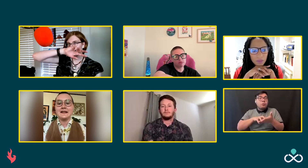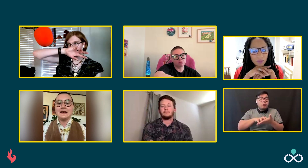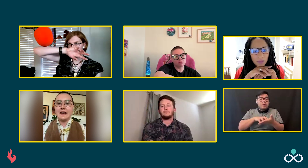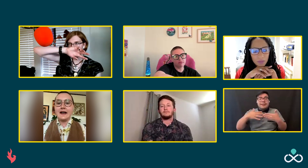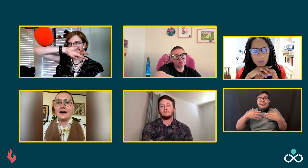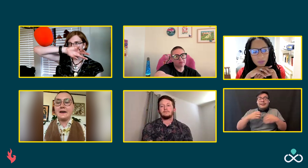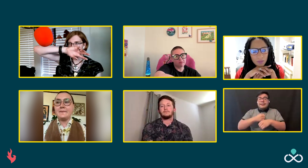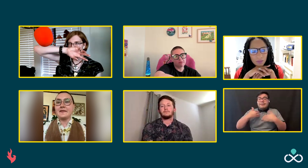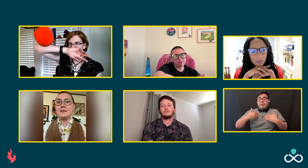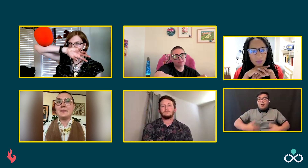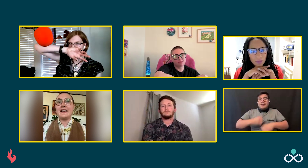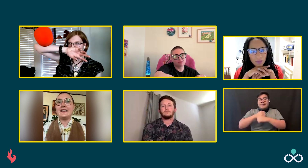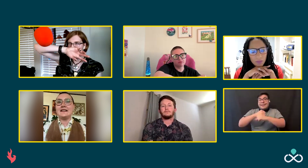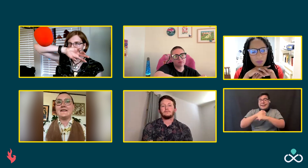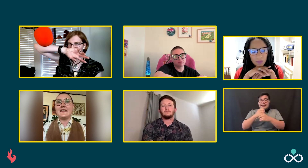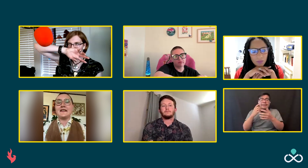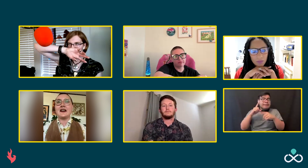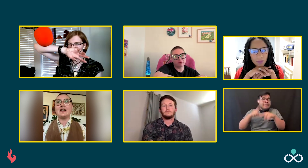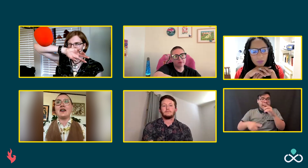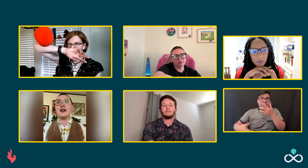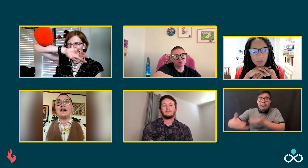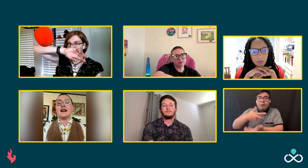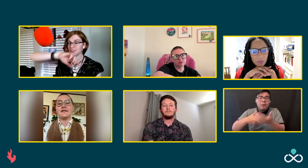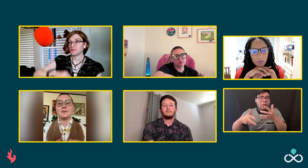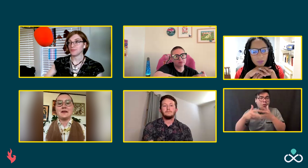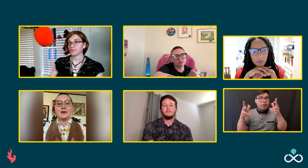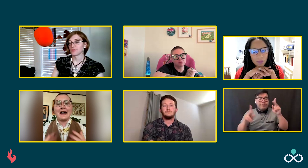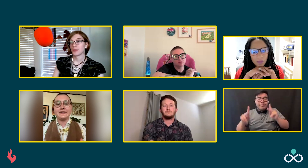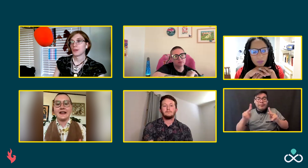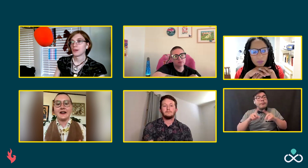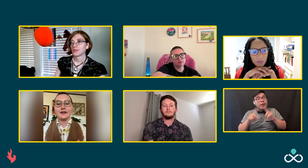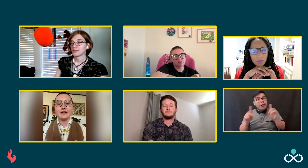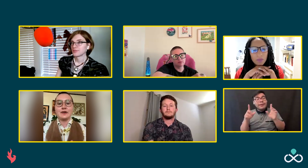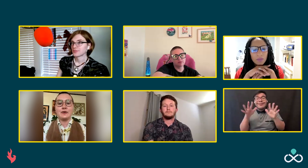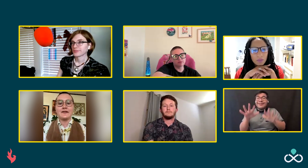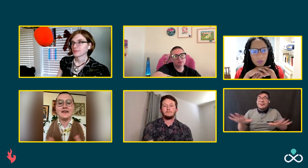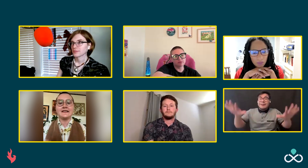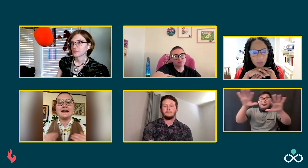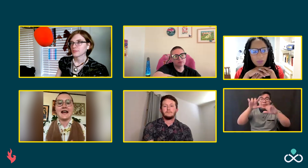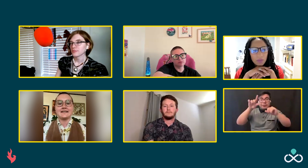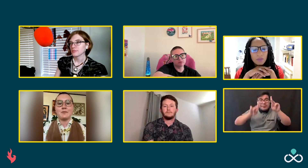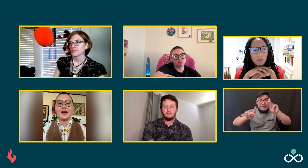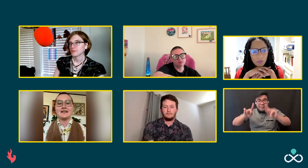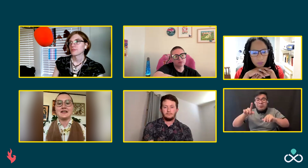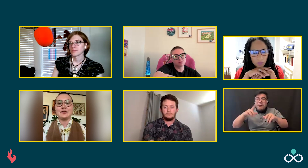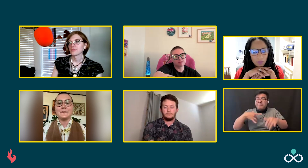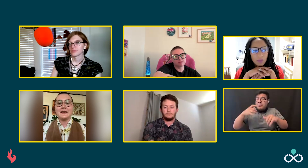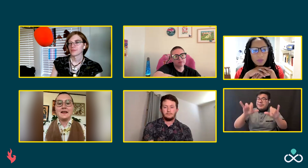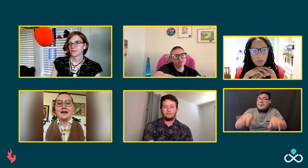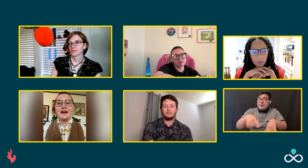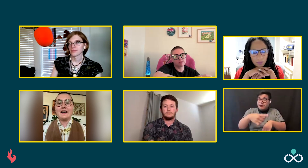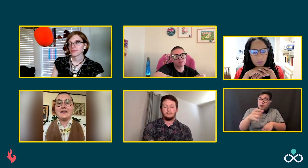person. But there are other people out there who are feeling the exact same way as